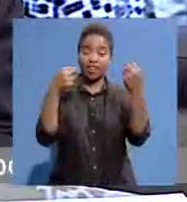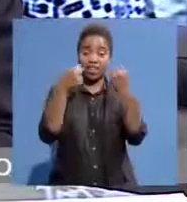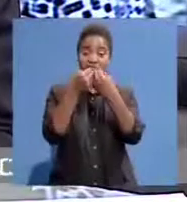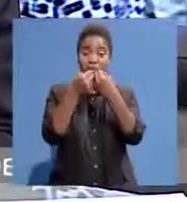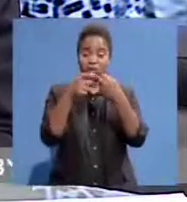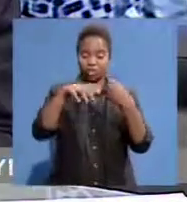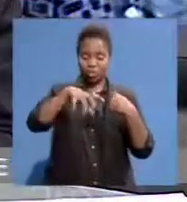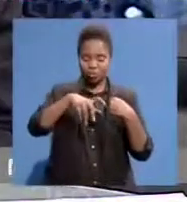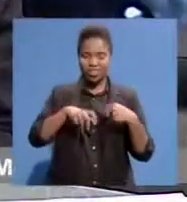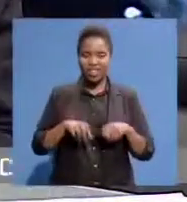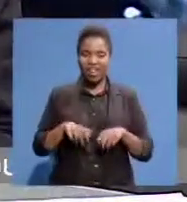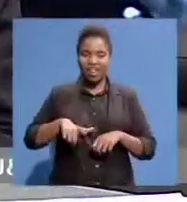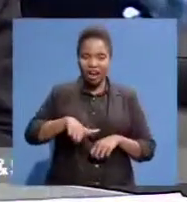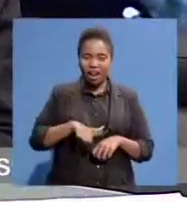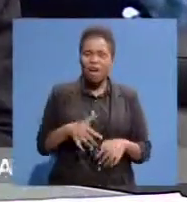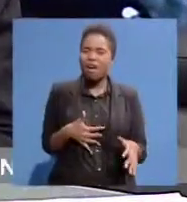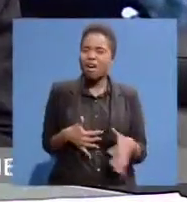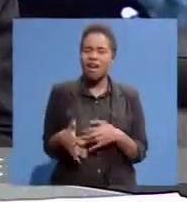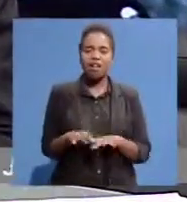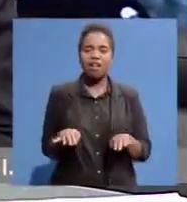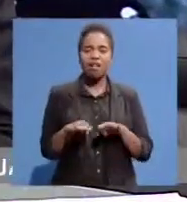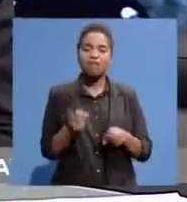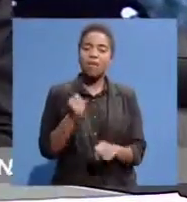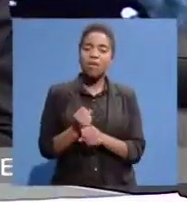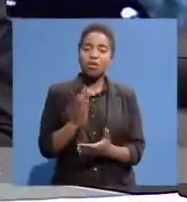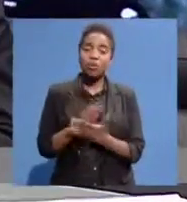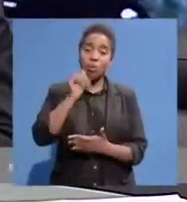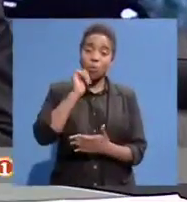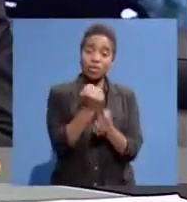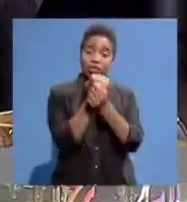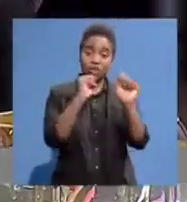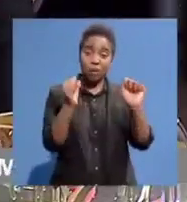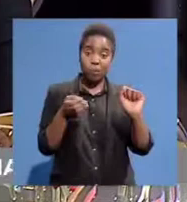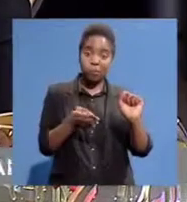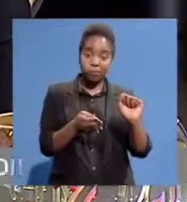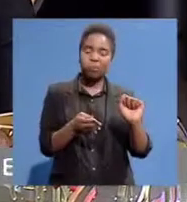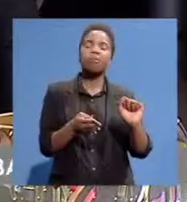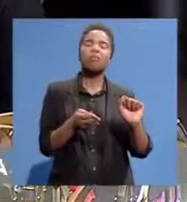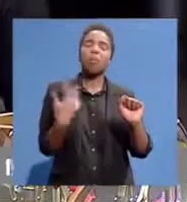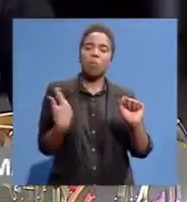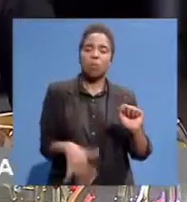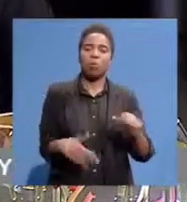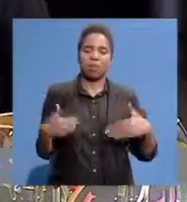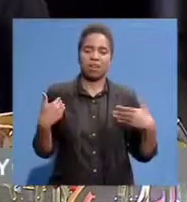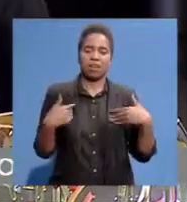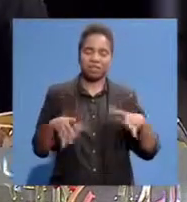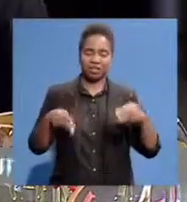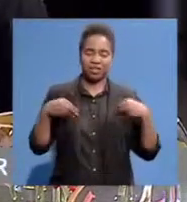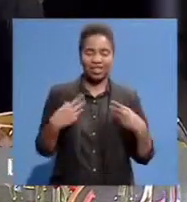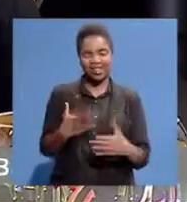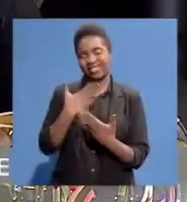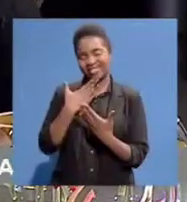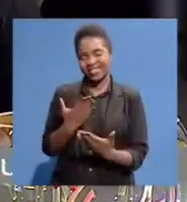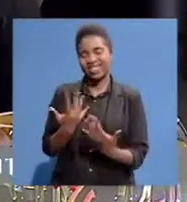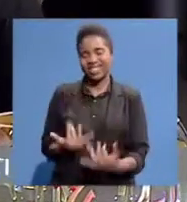such that freedom comes, freedom reigns. Freedom is reigning today, Yes. and here we are. And Nkosi Dadewethu,